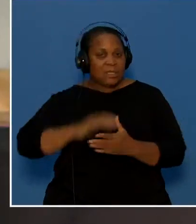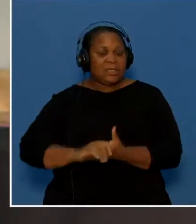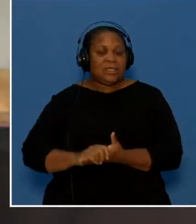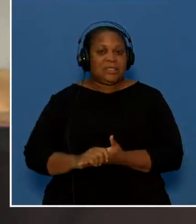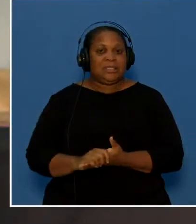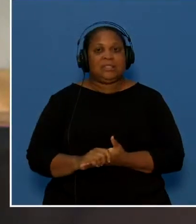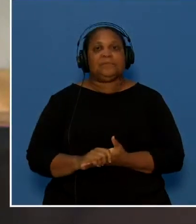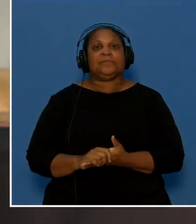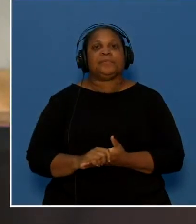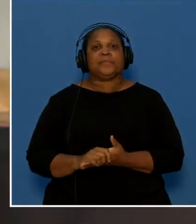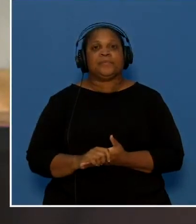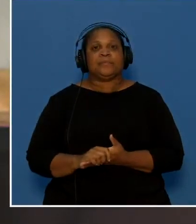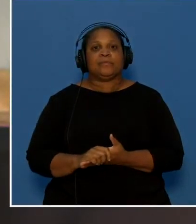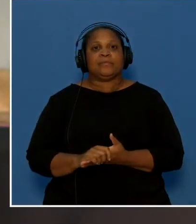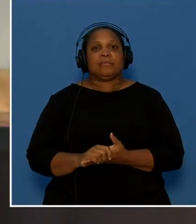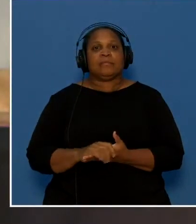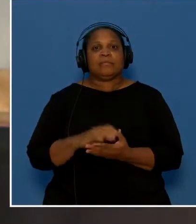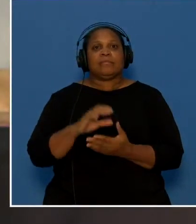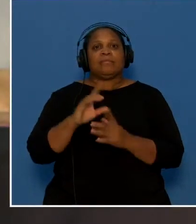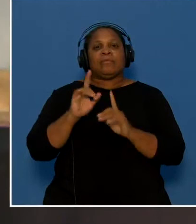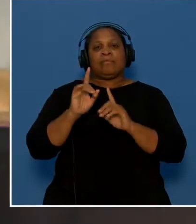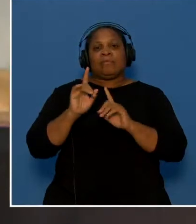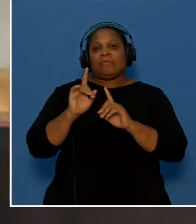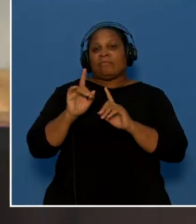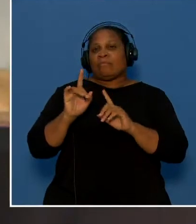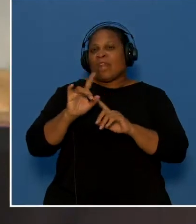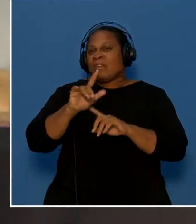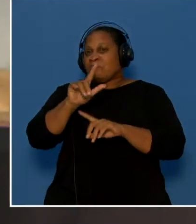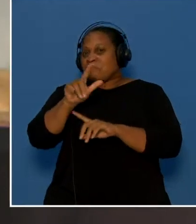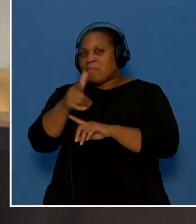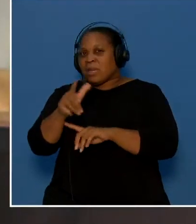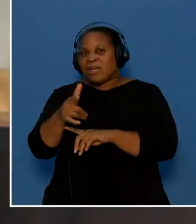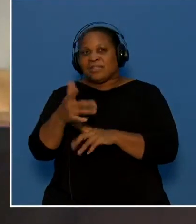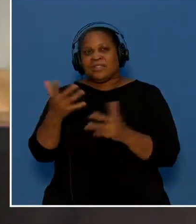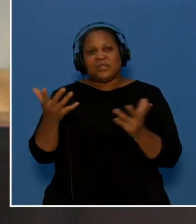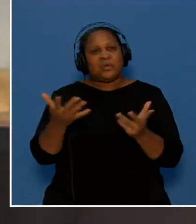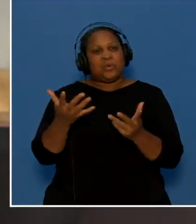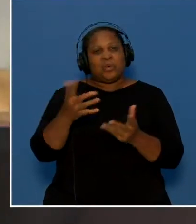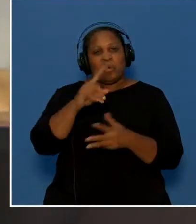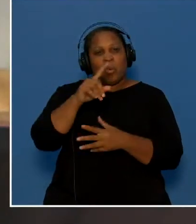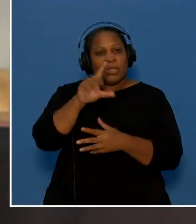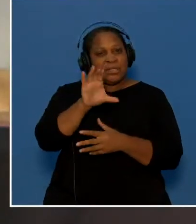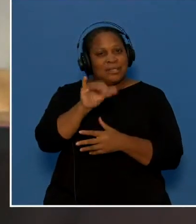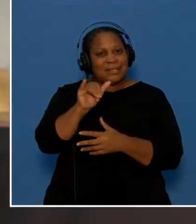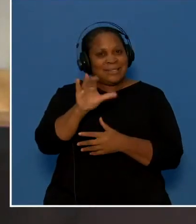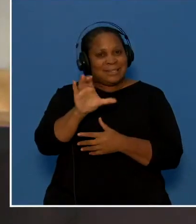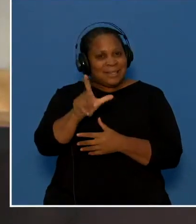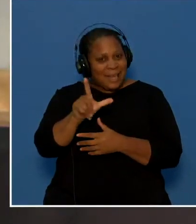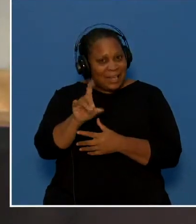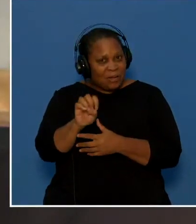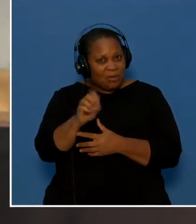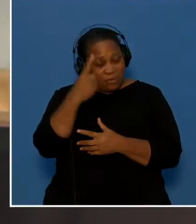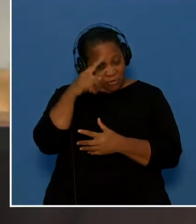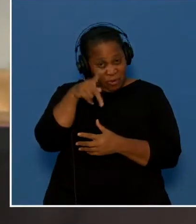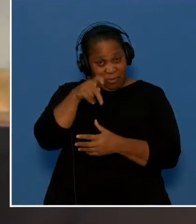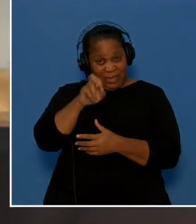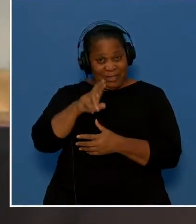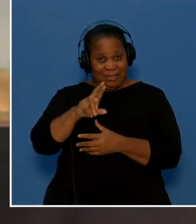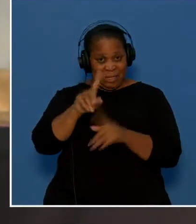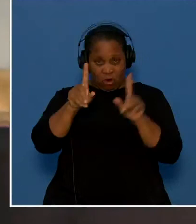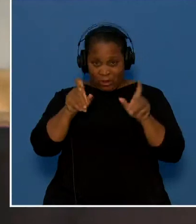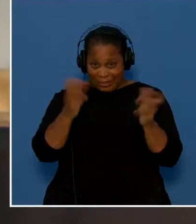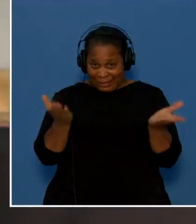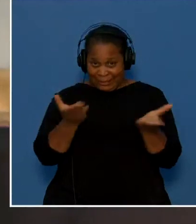Okay. My next question, what is the cycle rate for PCR tests here in